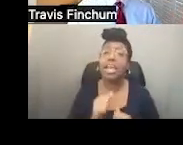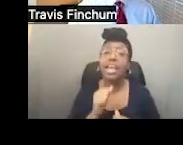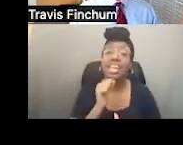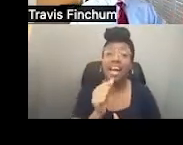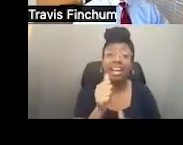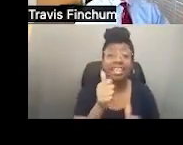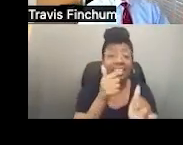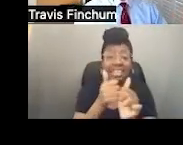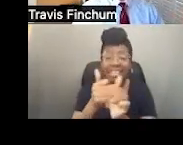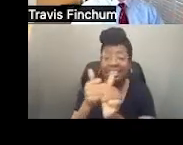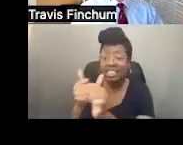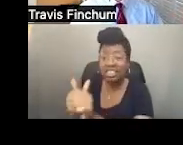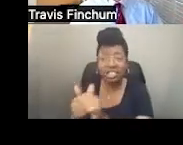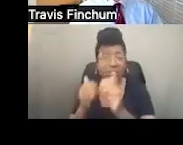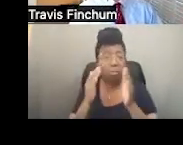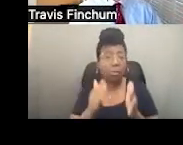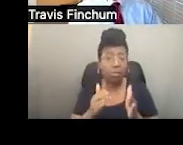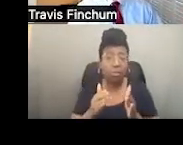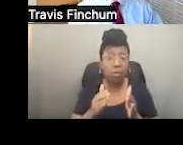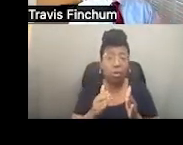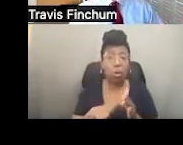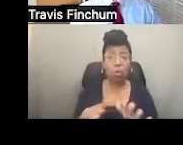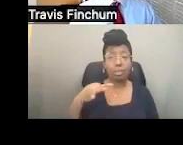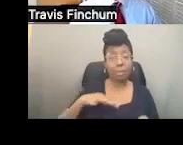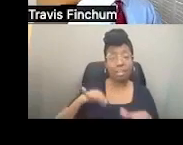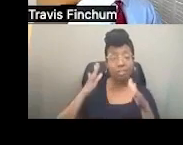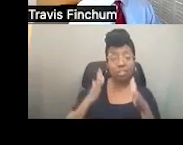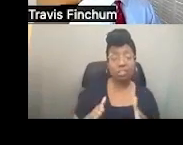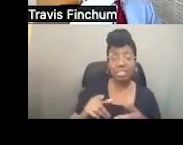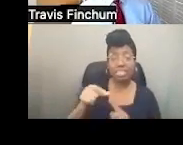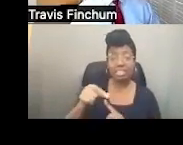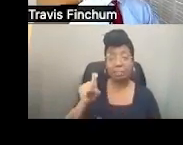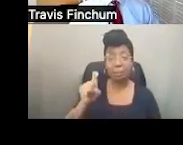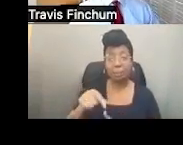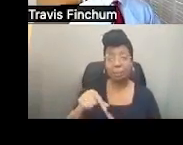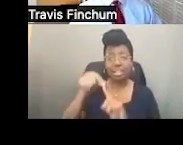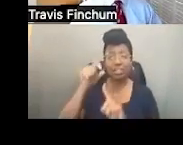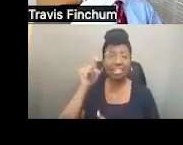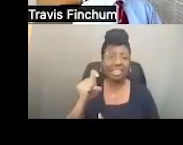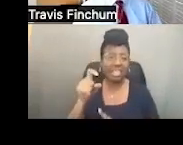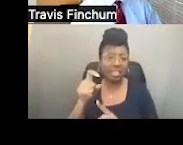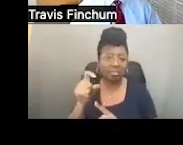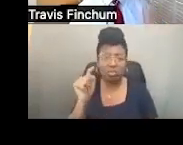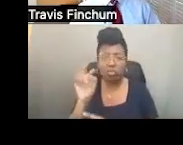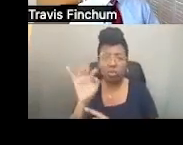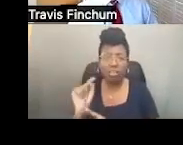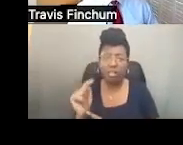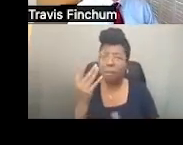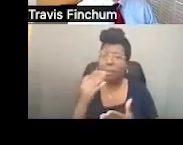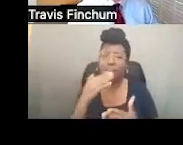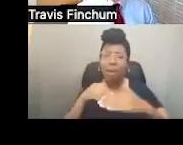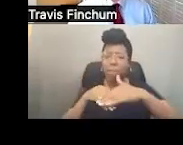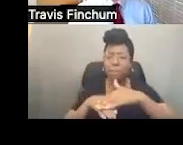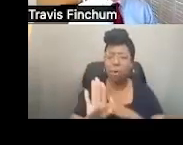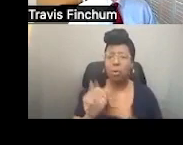individual who might be the beneficiary of a special needs trust, they may not have been born with that condition or that disability. They may have